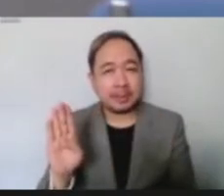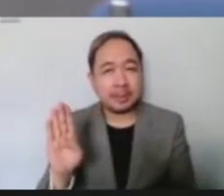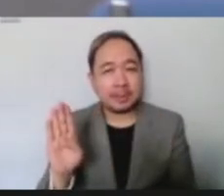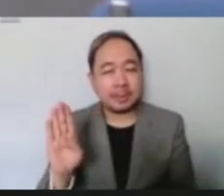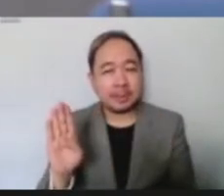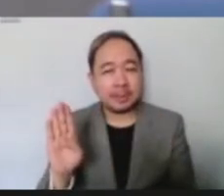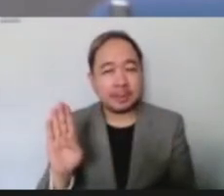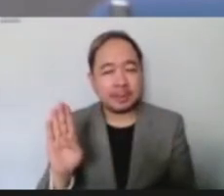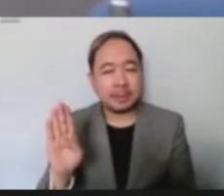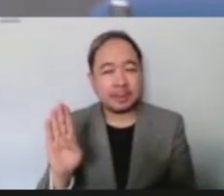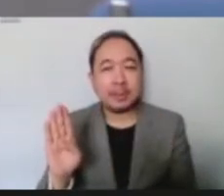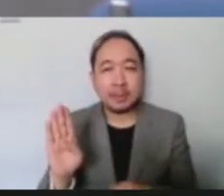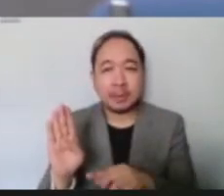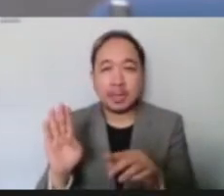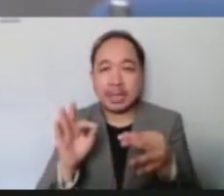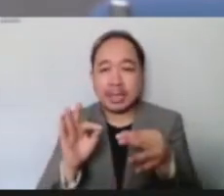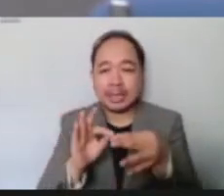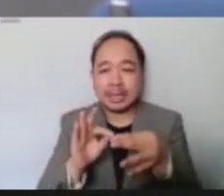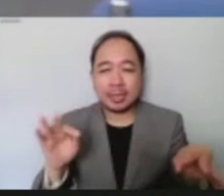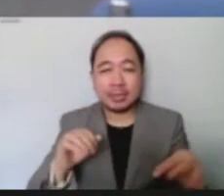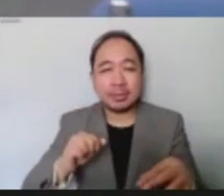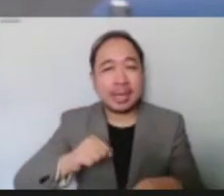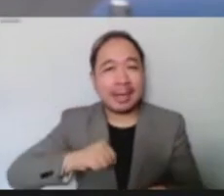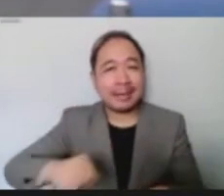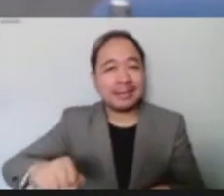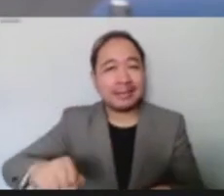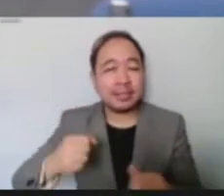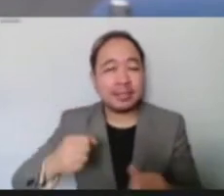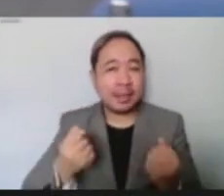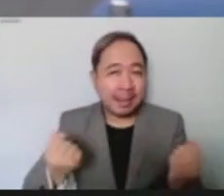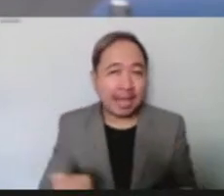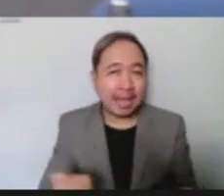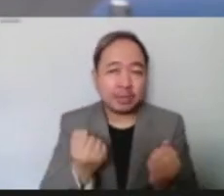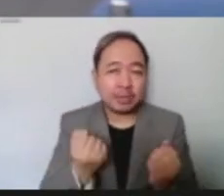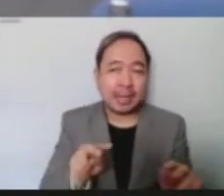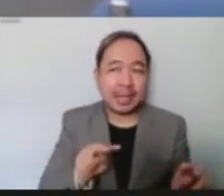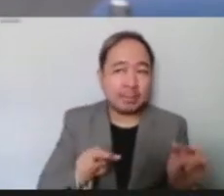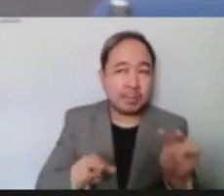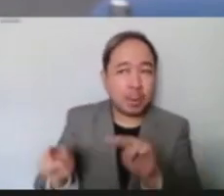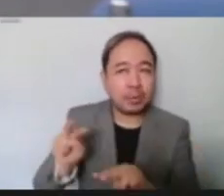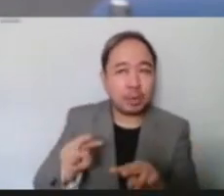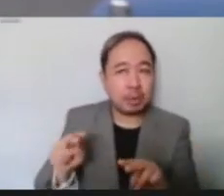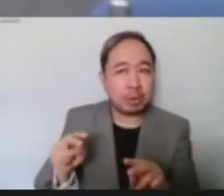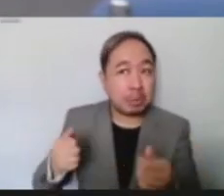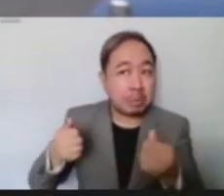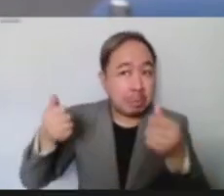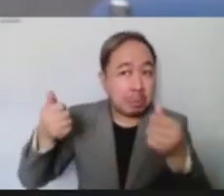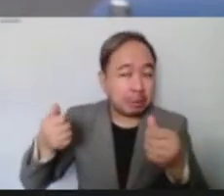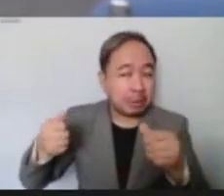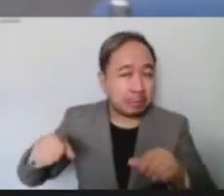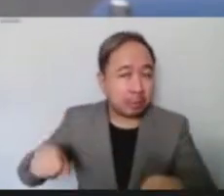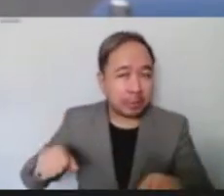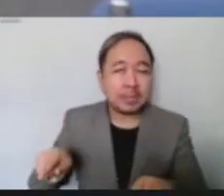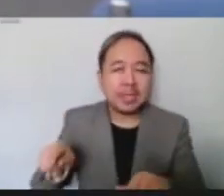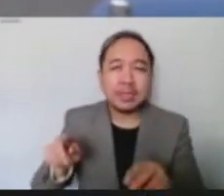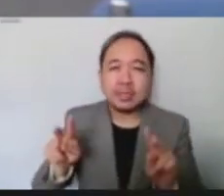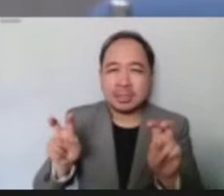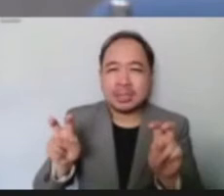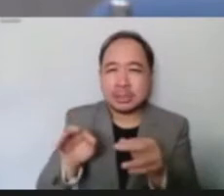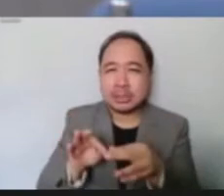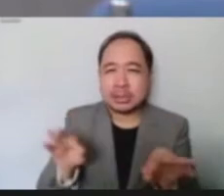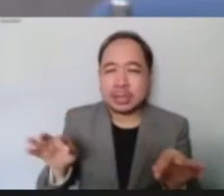there is a sentence to accelerate action and monitor progress so this monitor progress